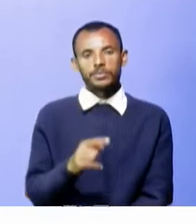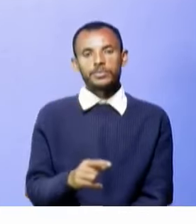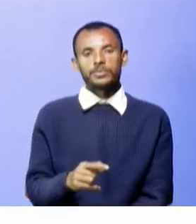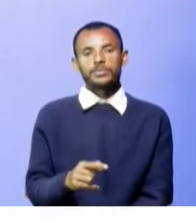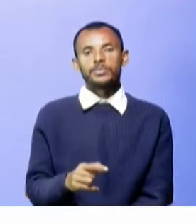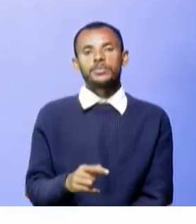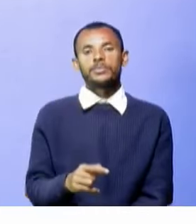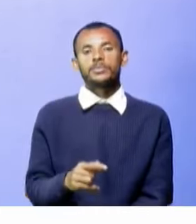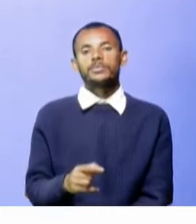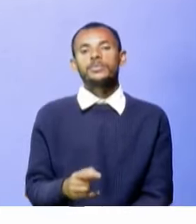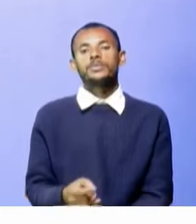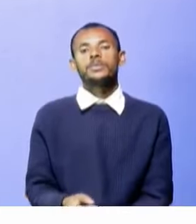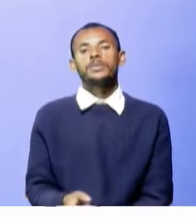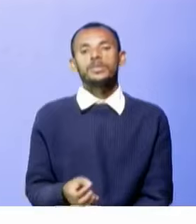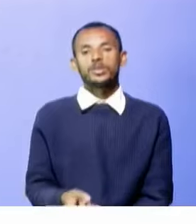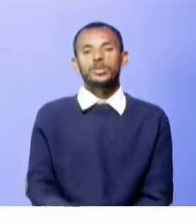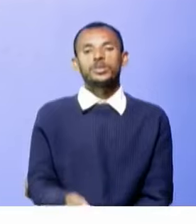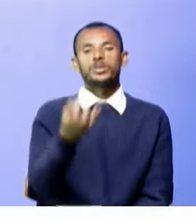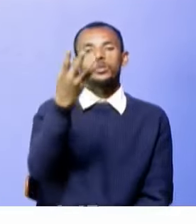throwing a die,